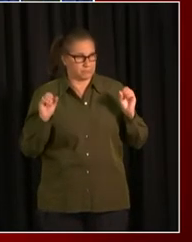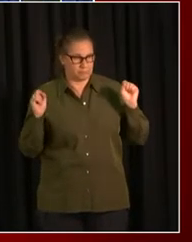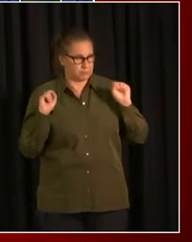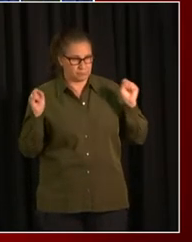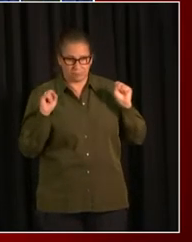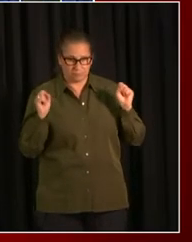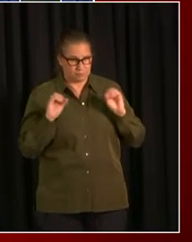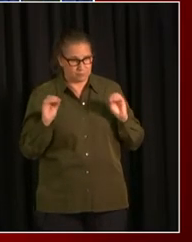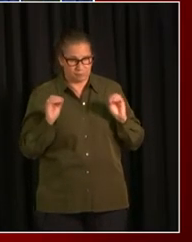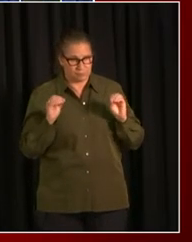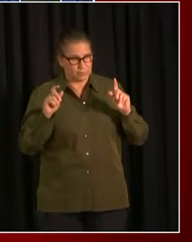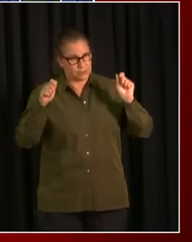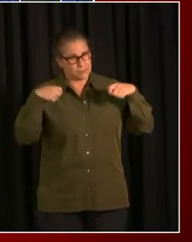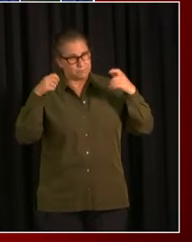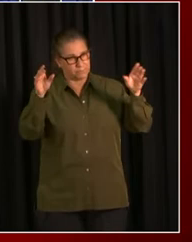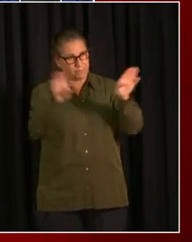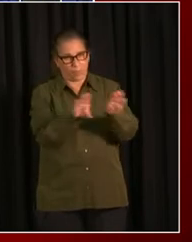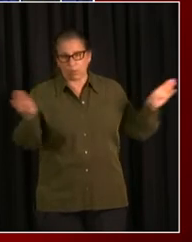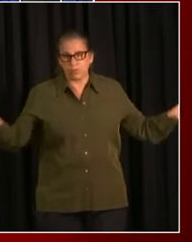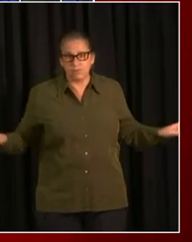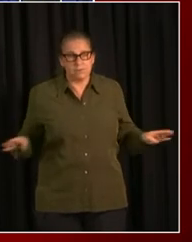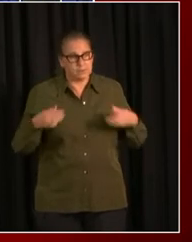That's my question.